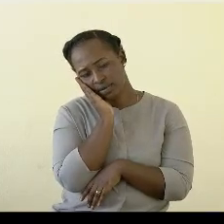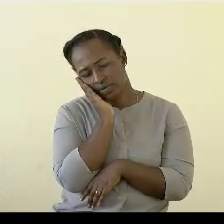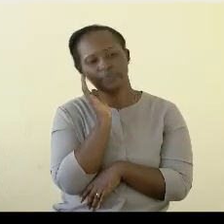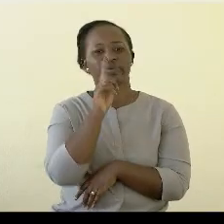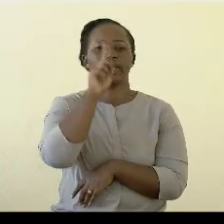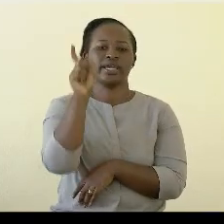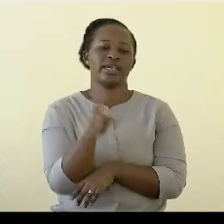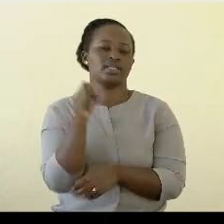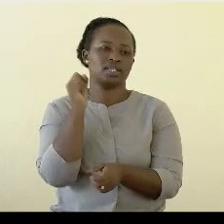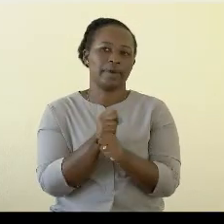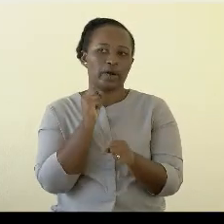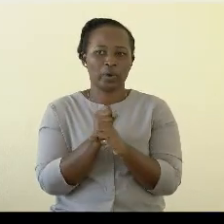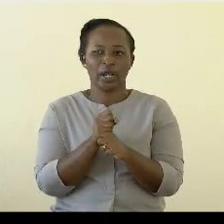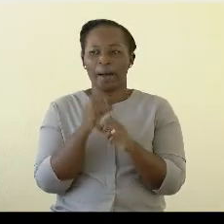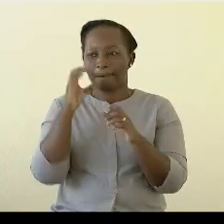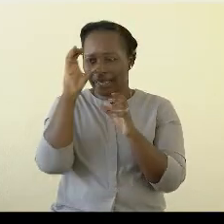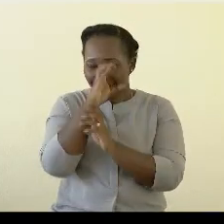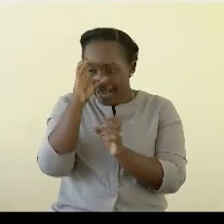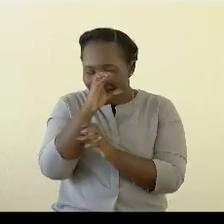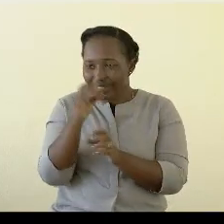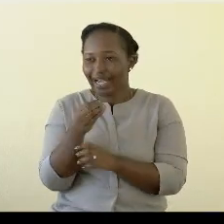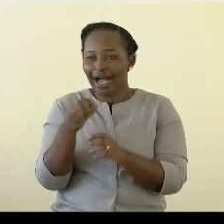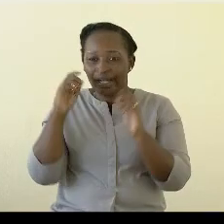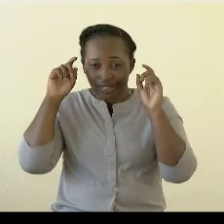Do they do the early hunting before others come?